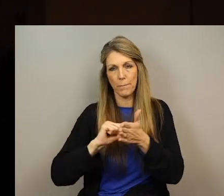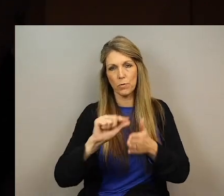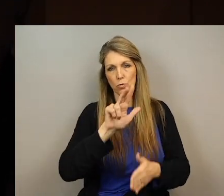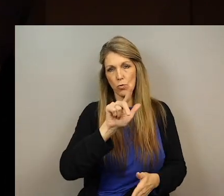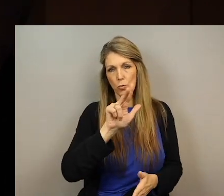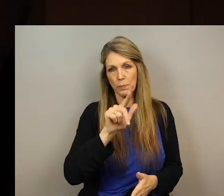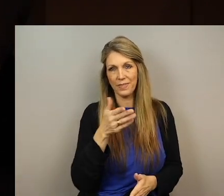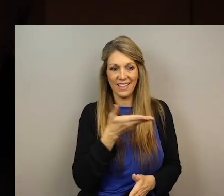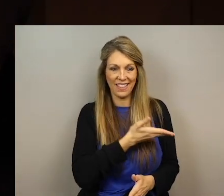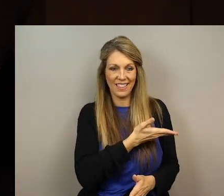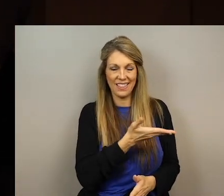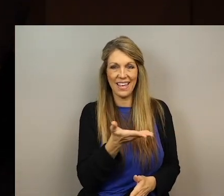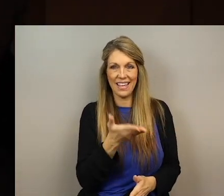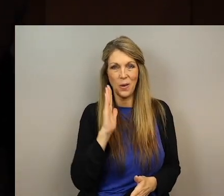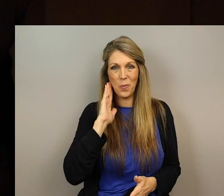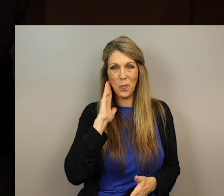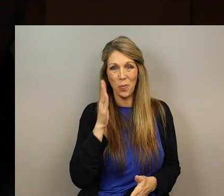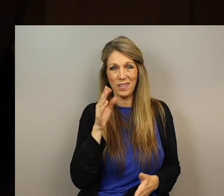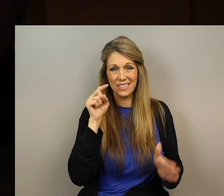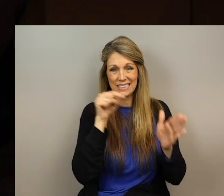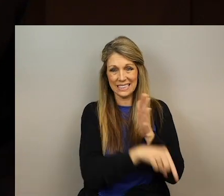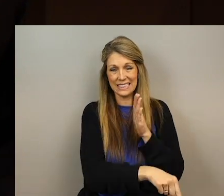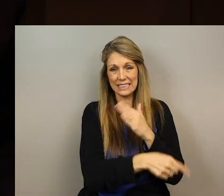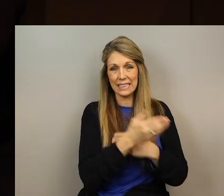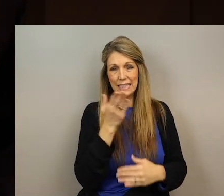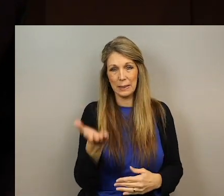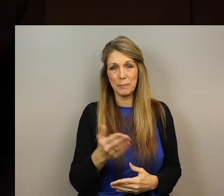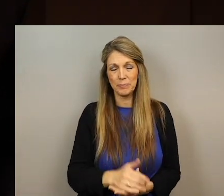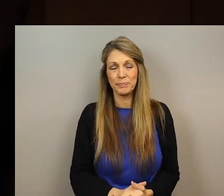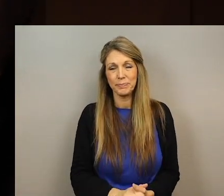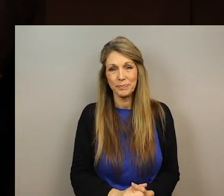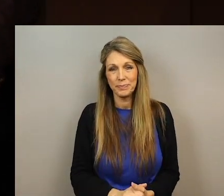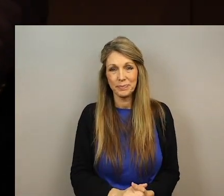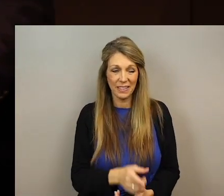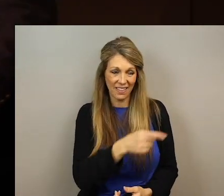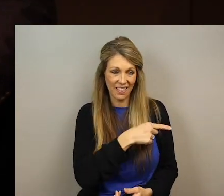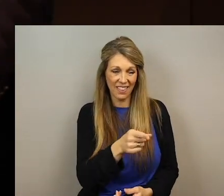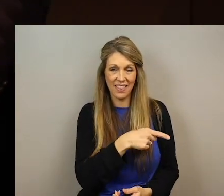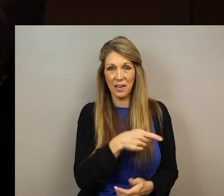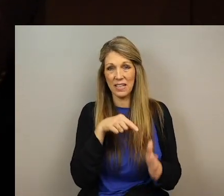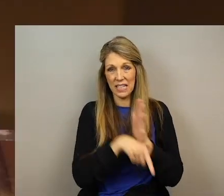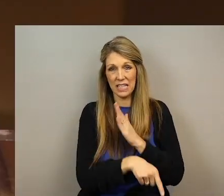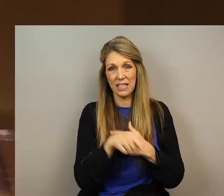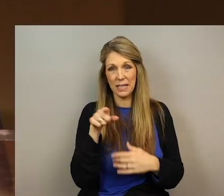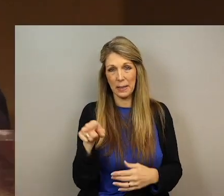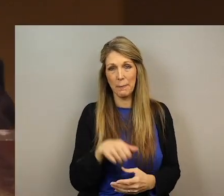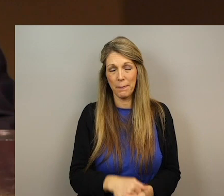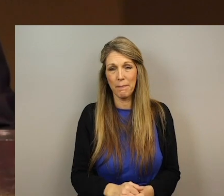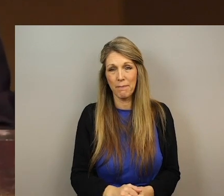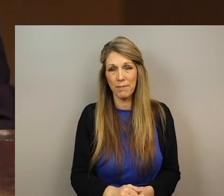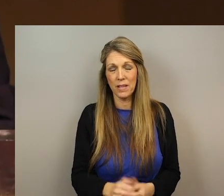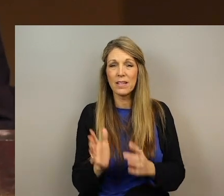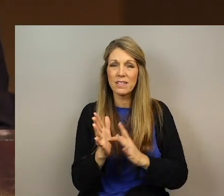23, and they will kill him. They will kill him. See,